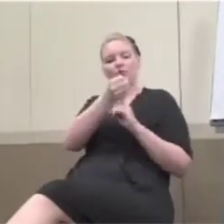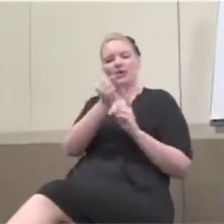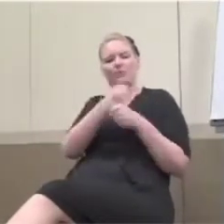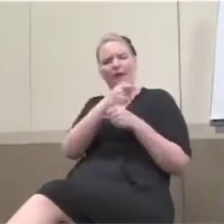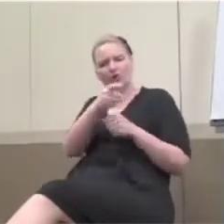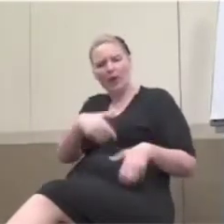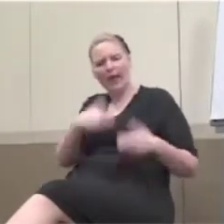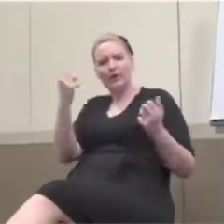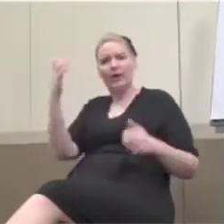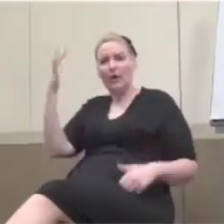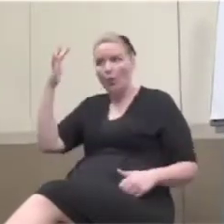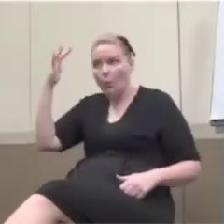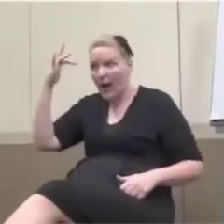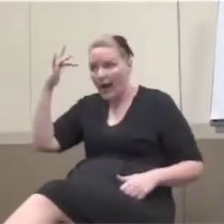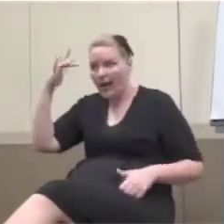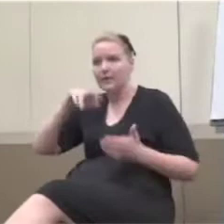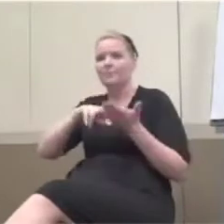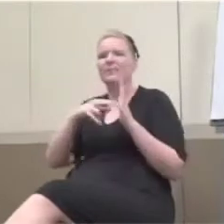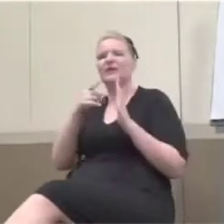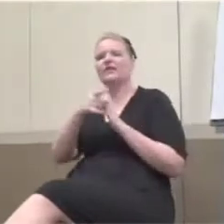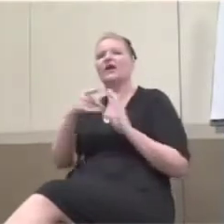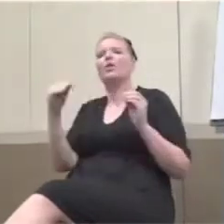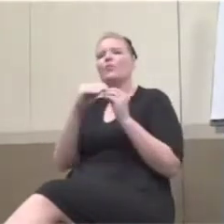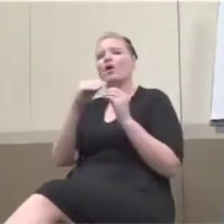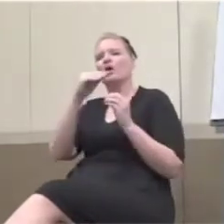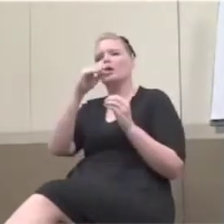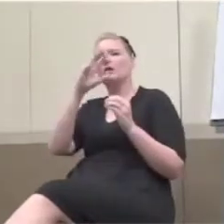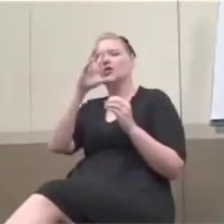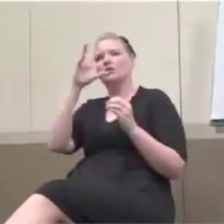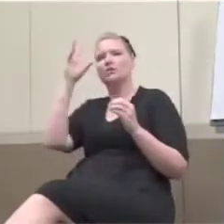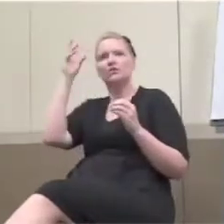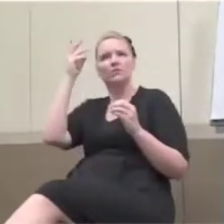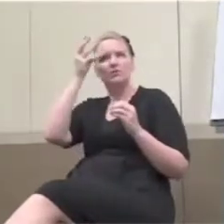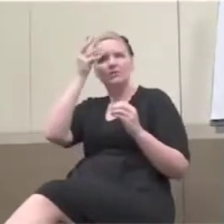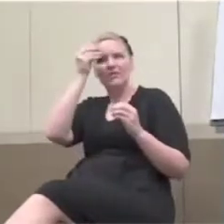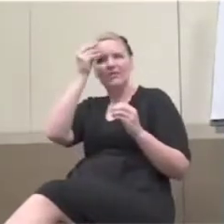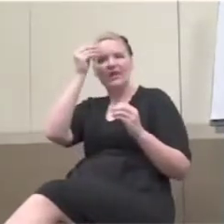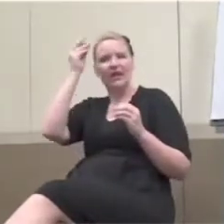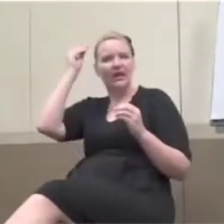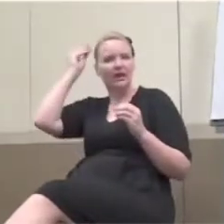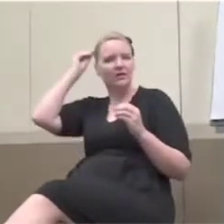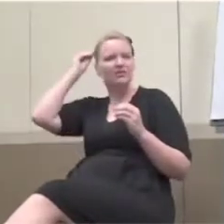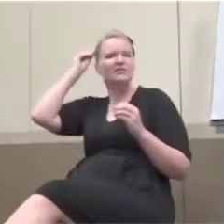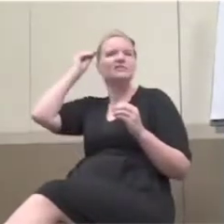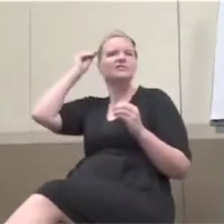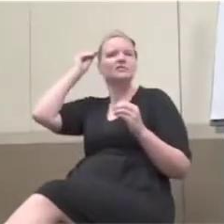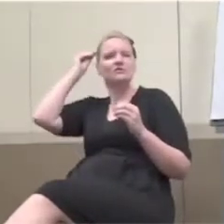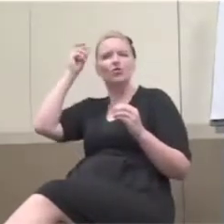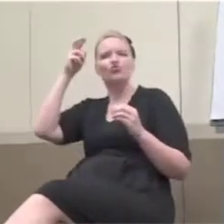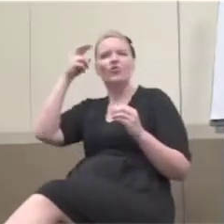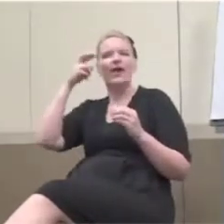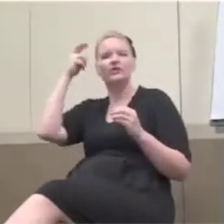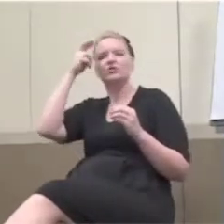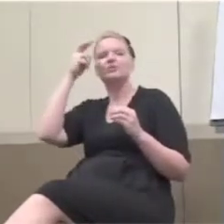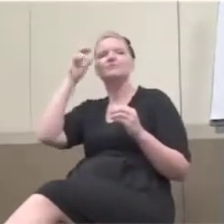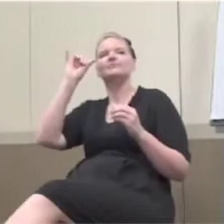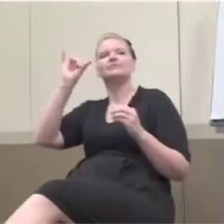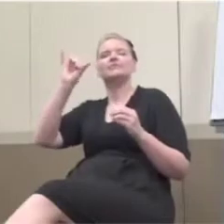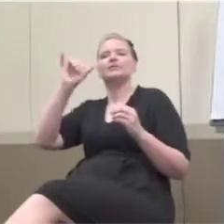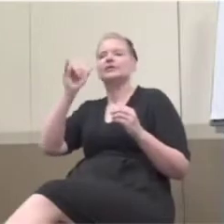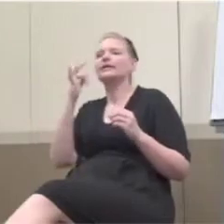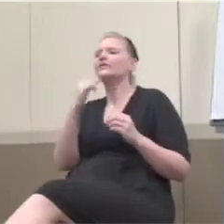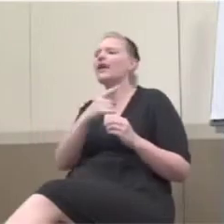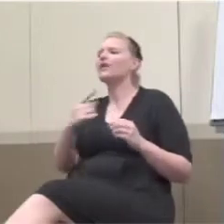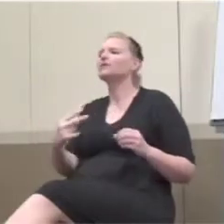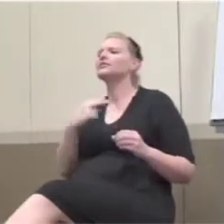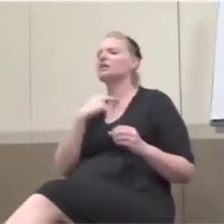so angry? Then you're getting them to engage that rational thinking, because they have to start thinking at that point. If they're caught